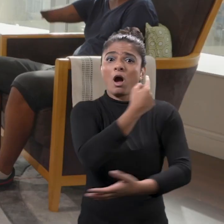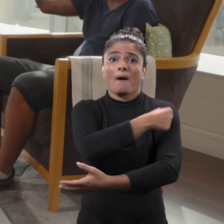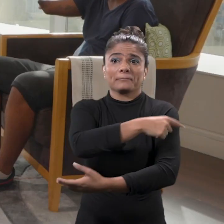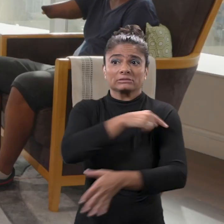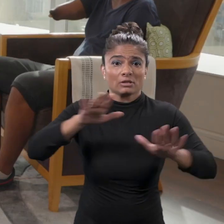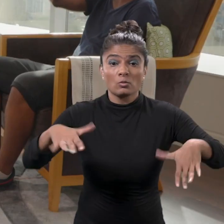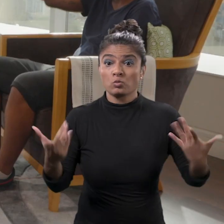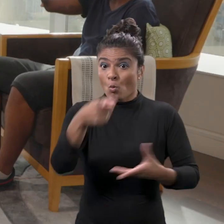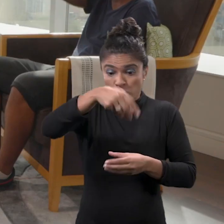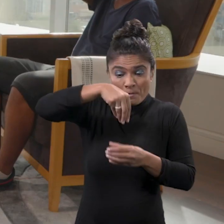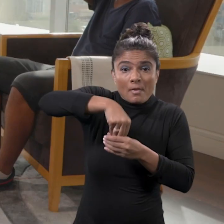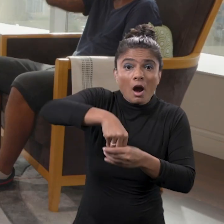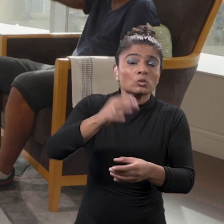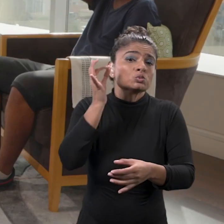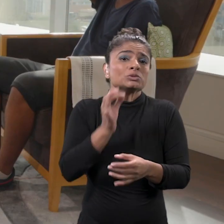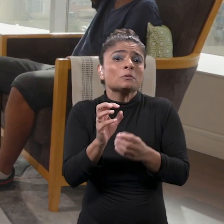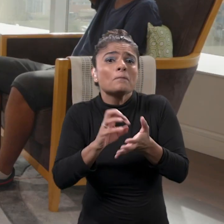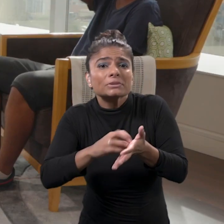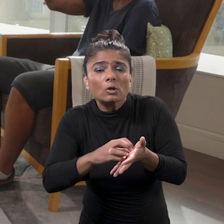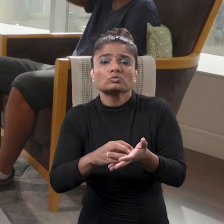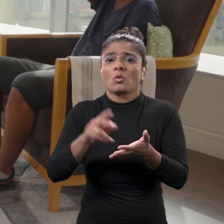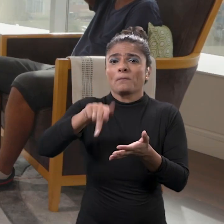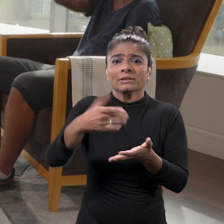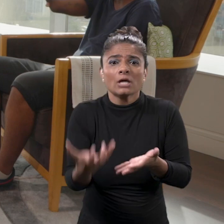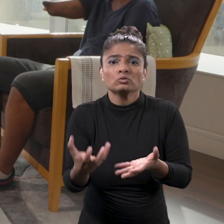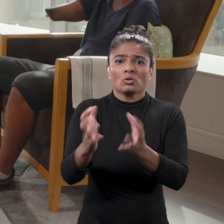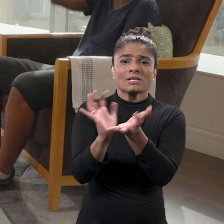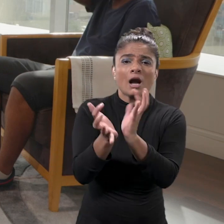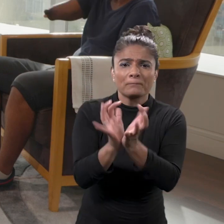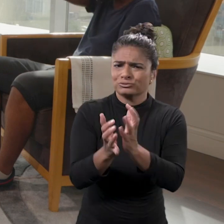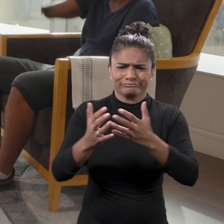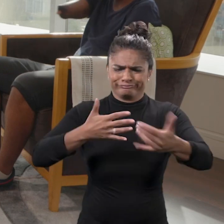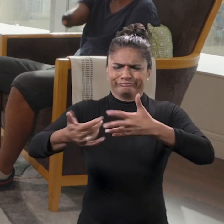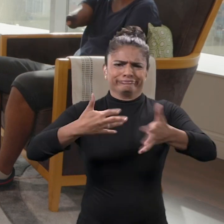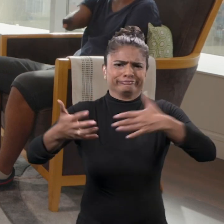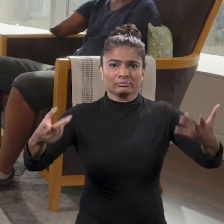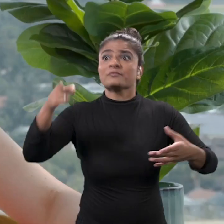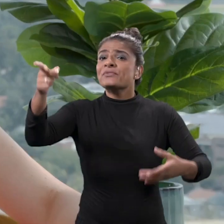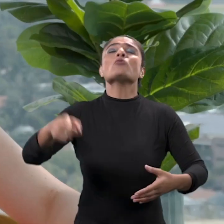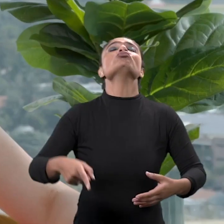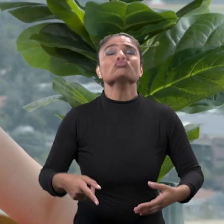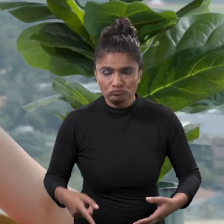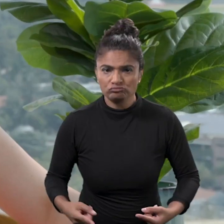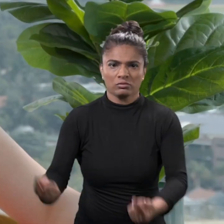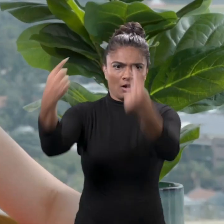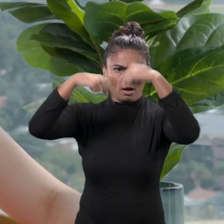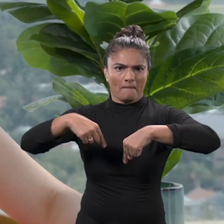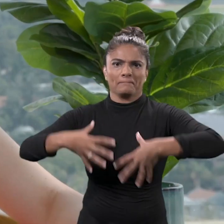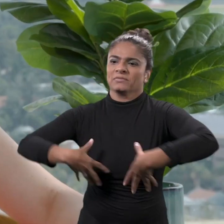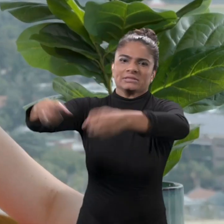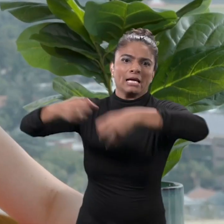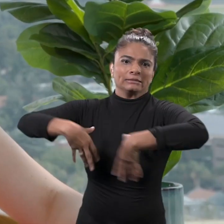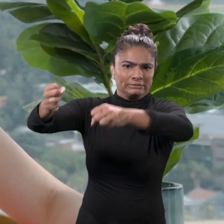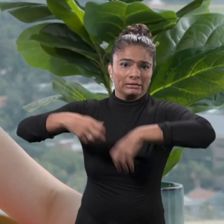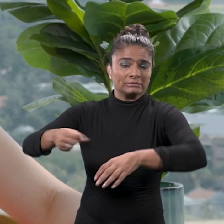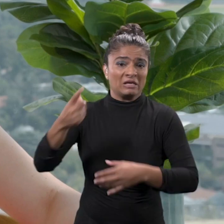plant sweet potatoes, cabbages, carrots, you name it, they will come and take it. And then I think the only thing